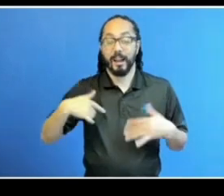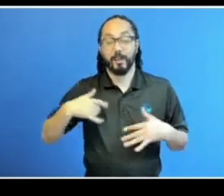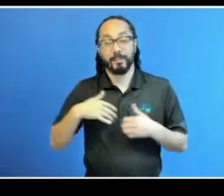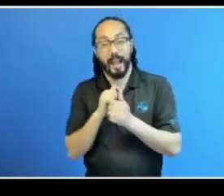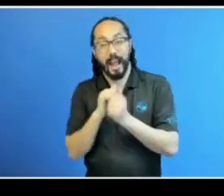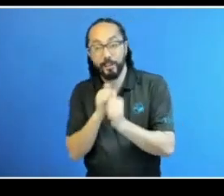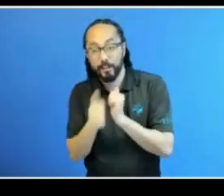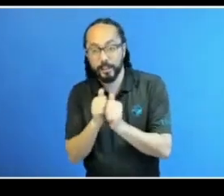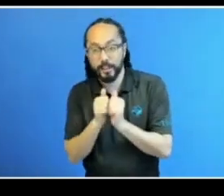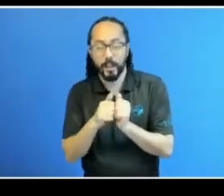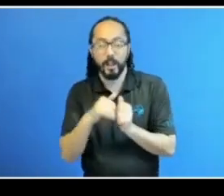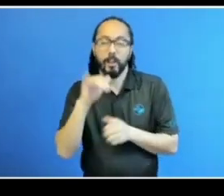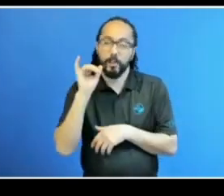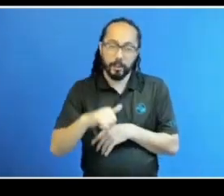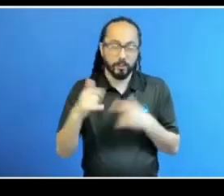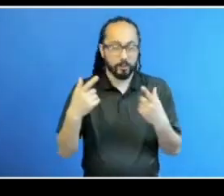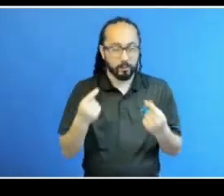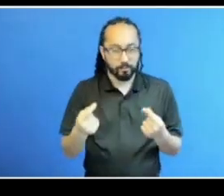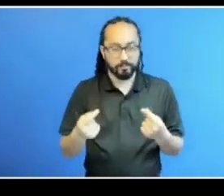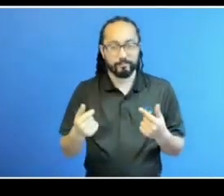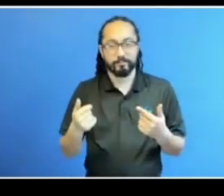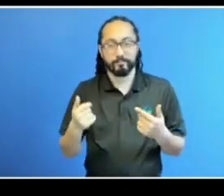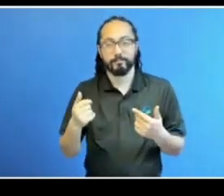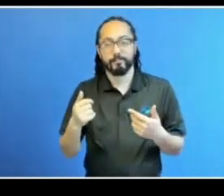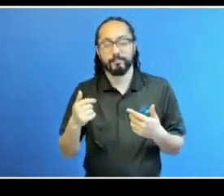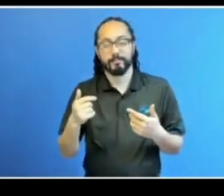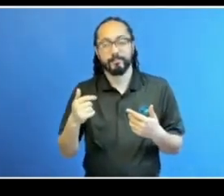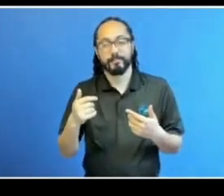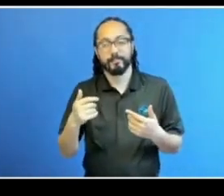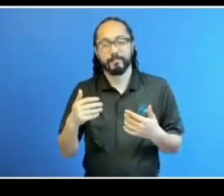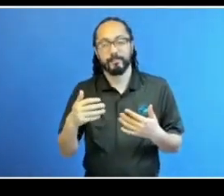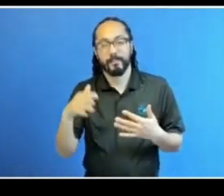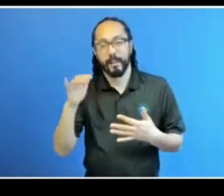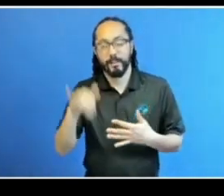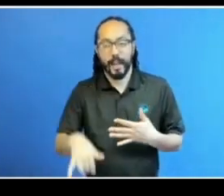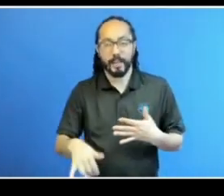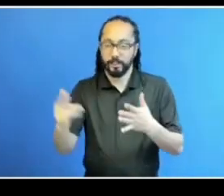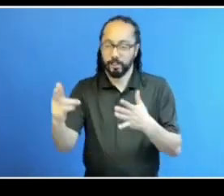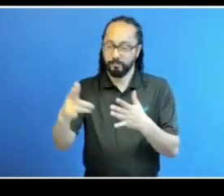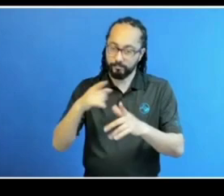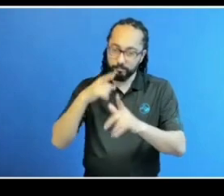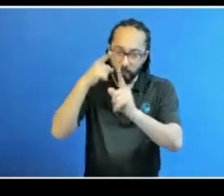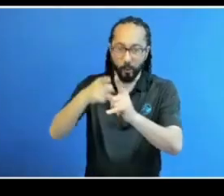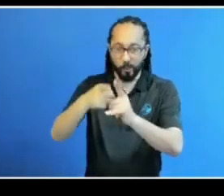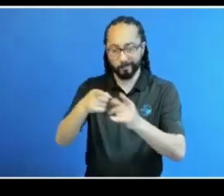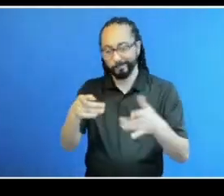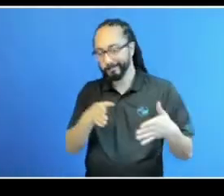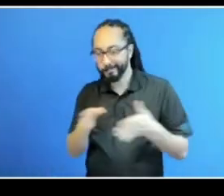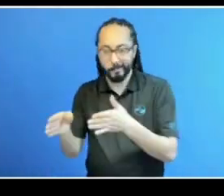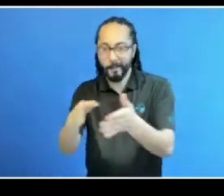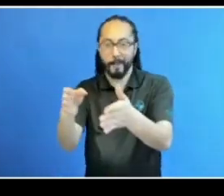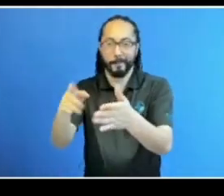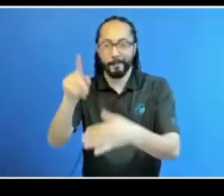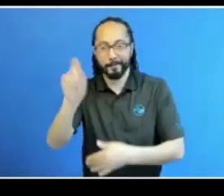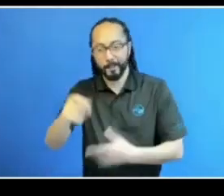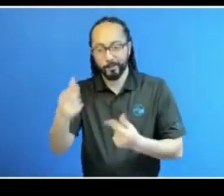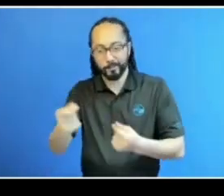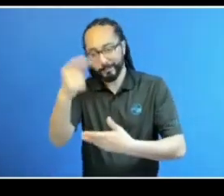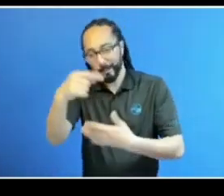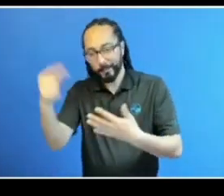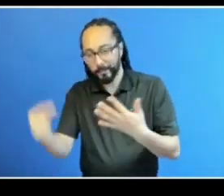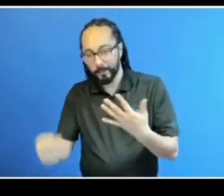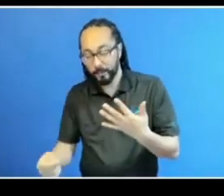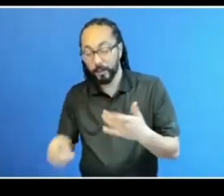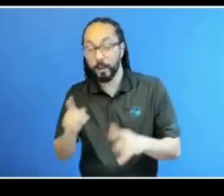circles, that's what you're promoted to take on as this roadmap. But for me, coming from